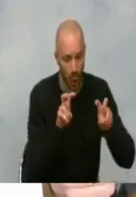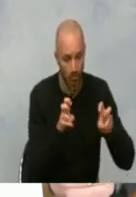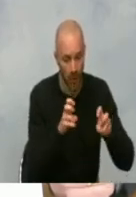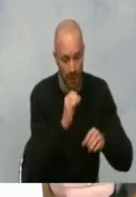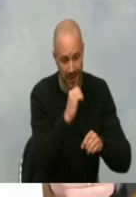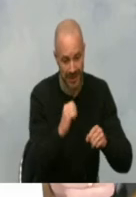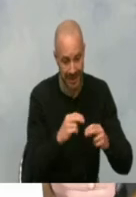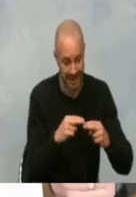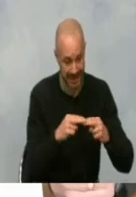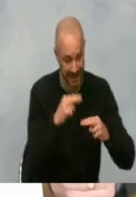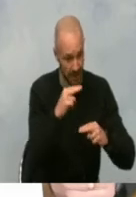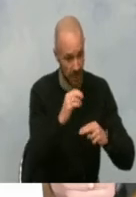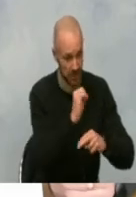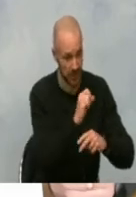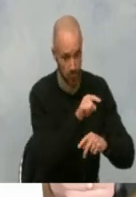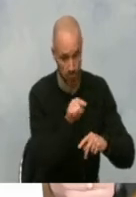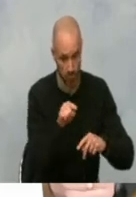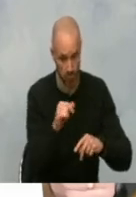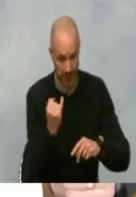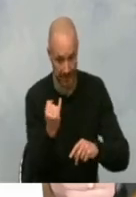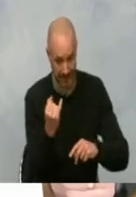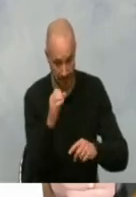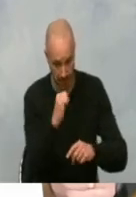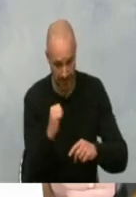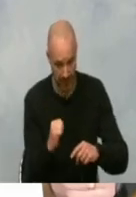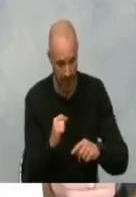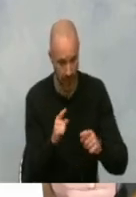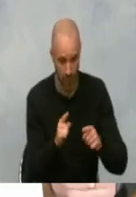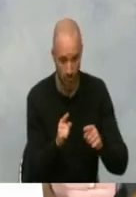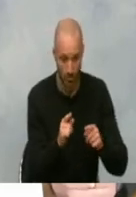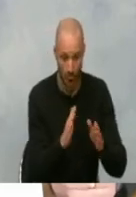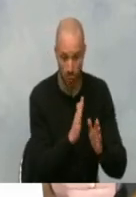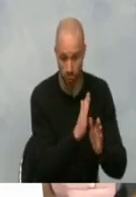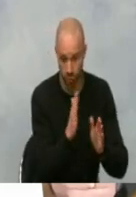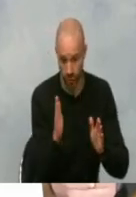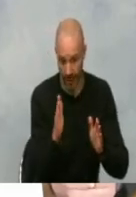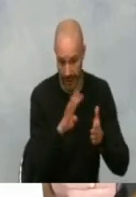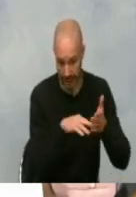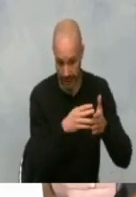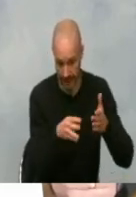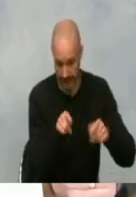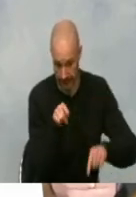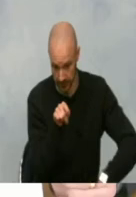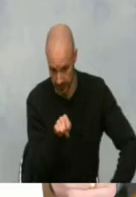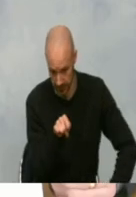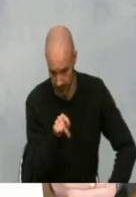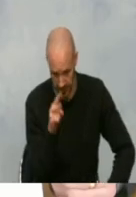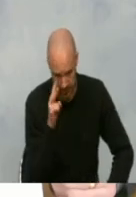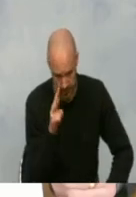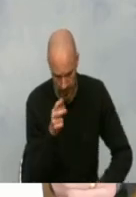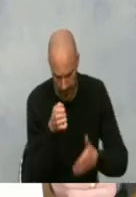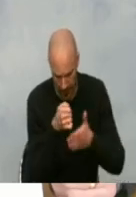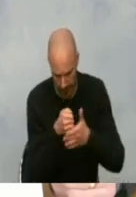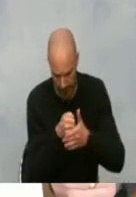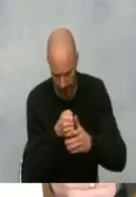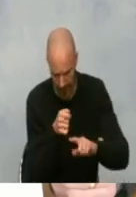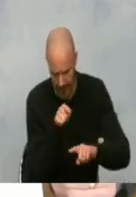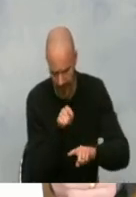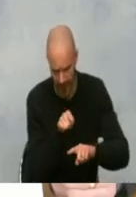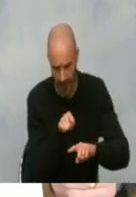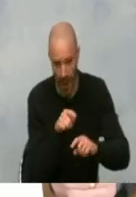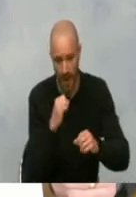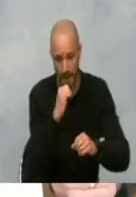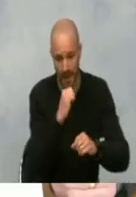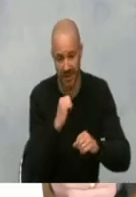0 through to 6%. If you go across to the right-hand side, you can see the impact that those